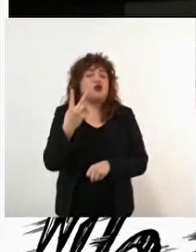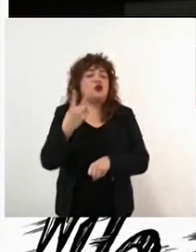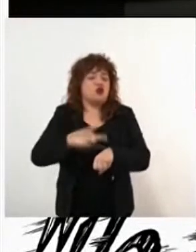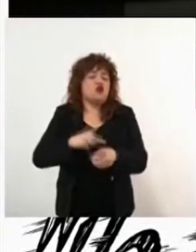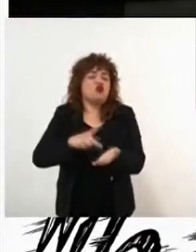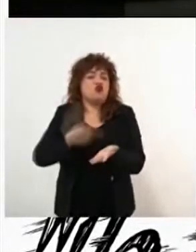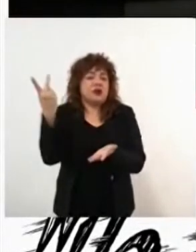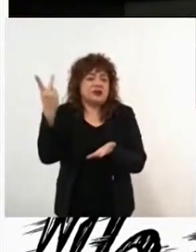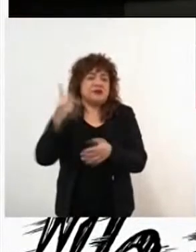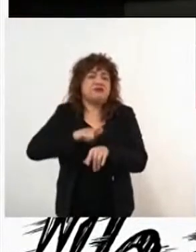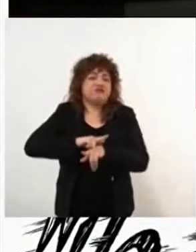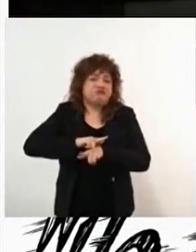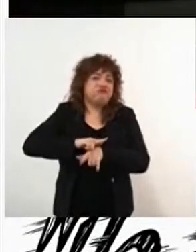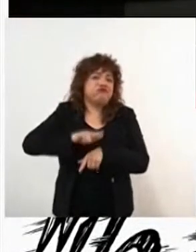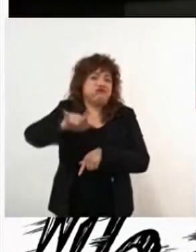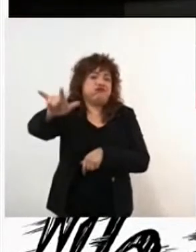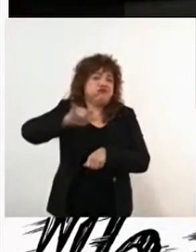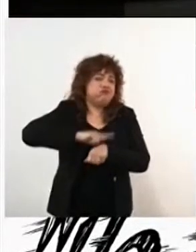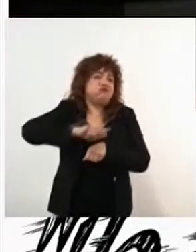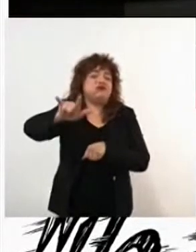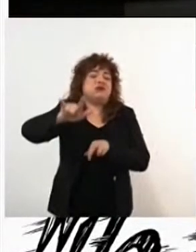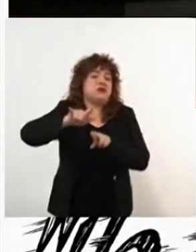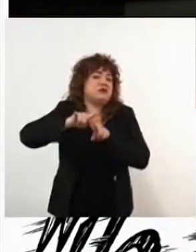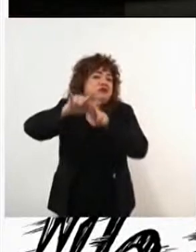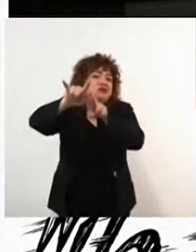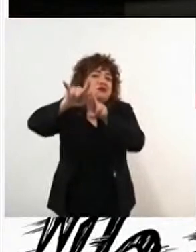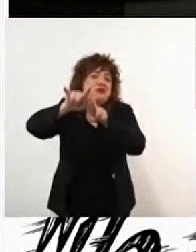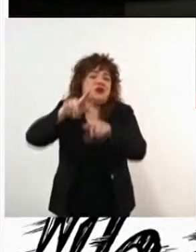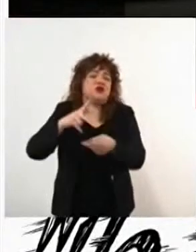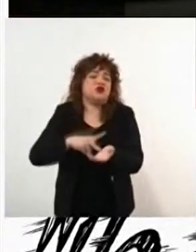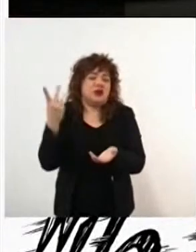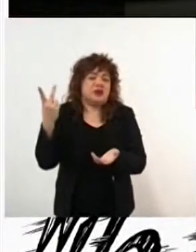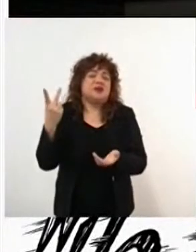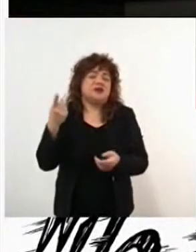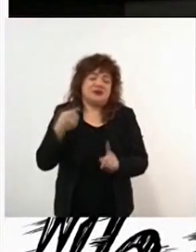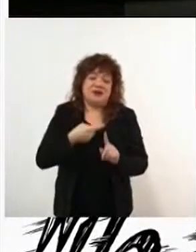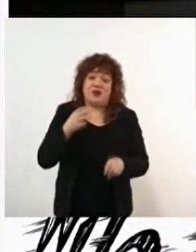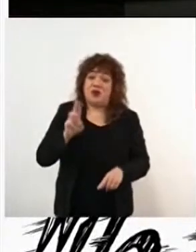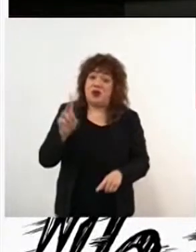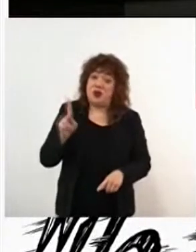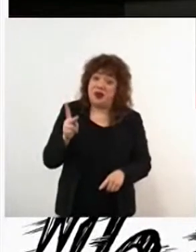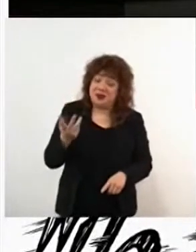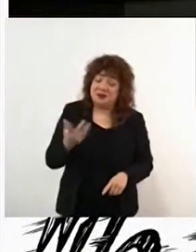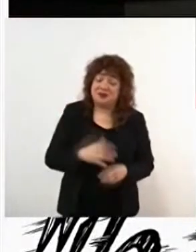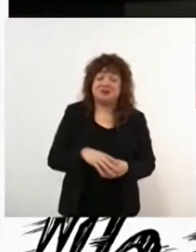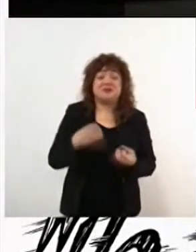UK, putting satellites up from the UK, and there are many other countries that have